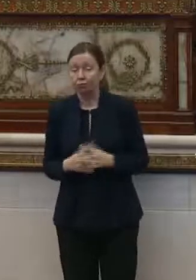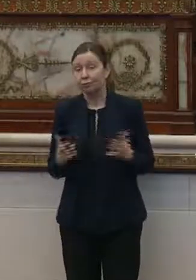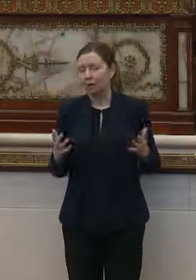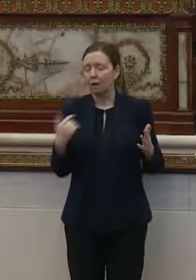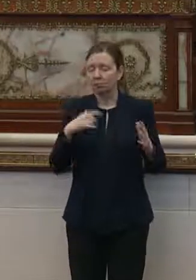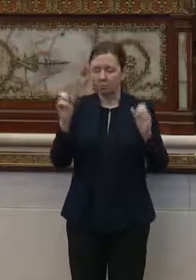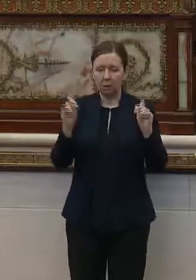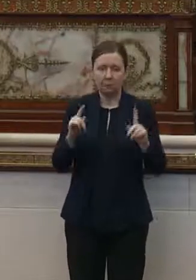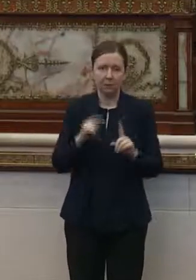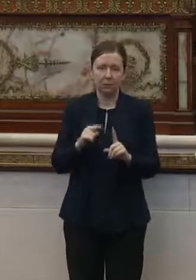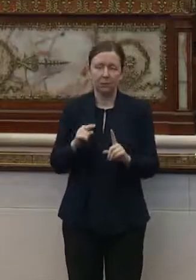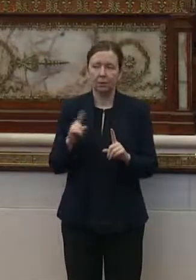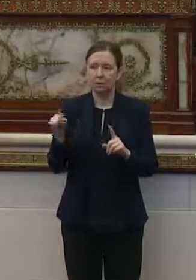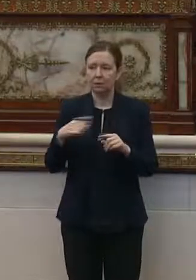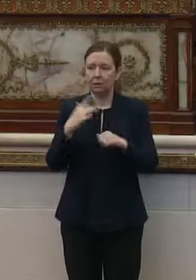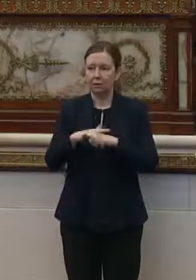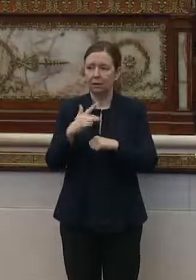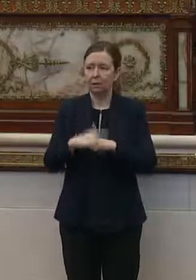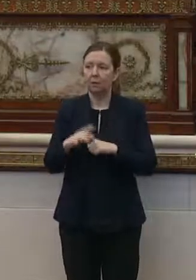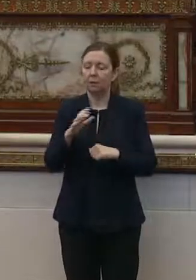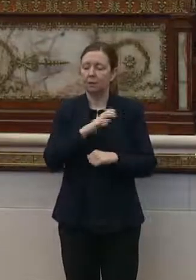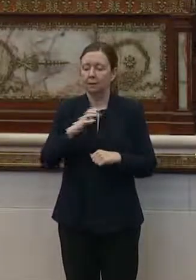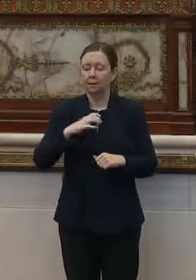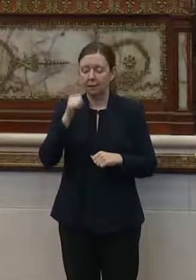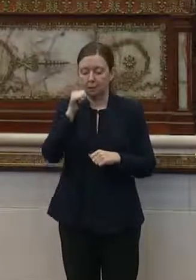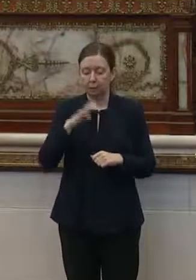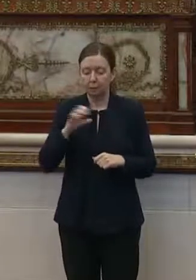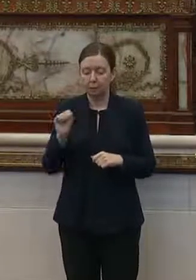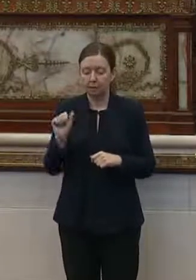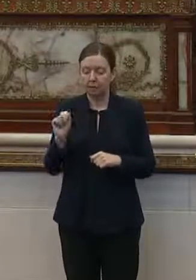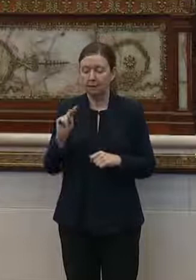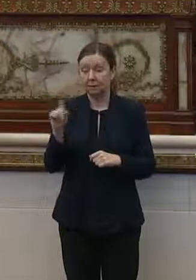We'll come back as soon as she's available. Councilwoman Sanchez?